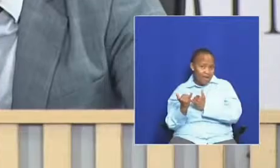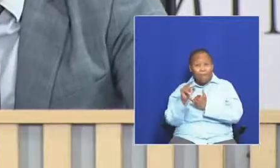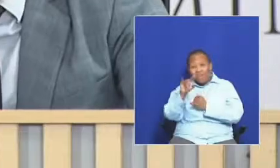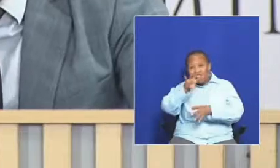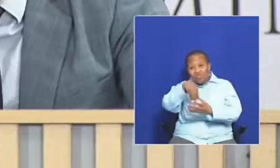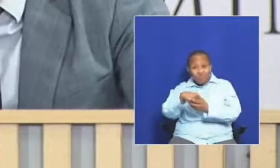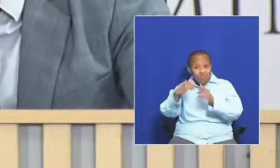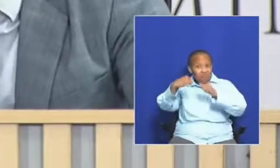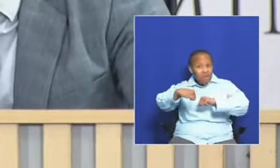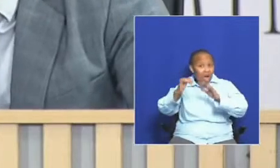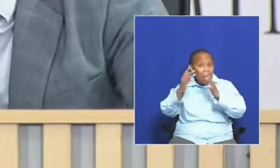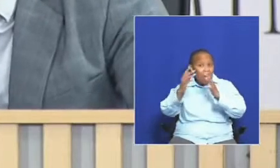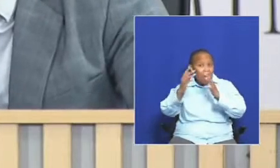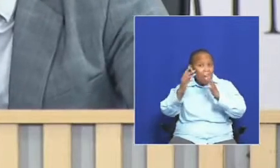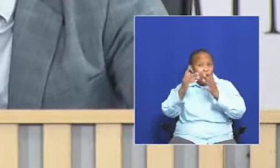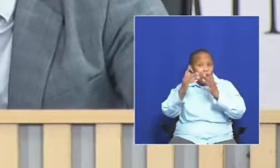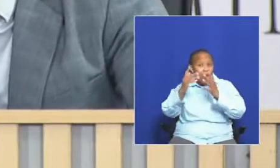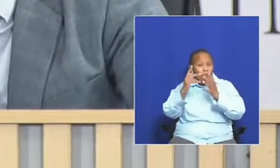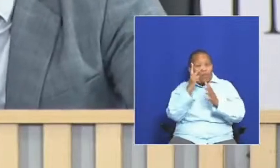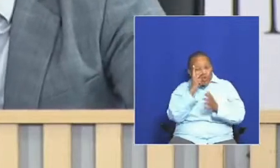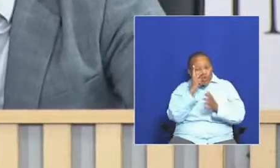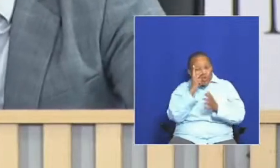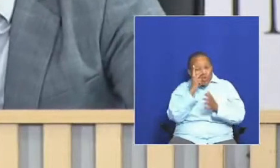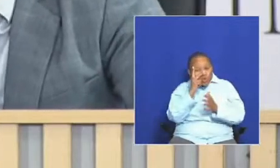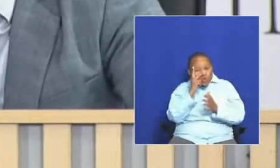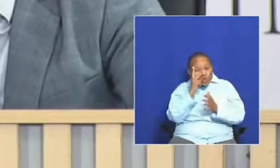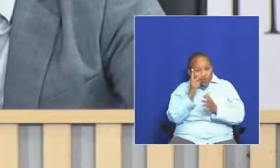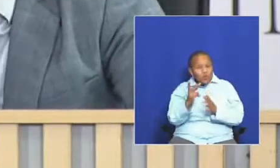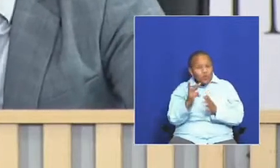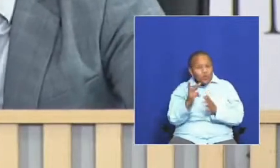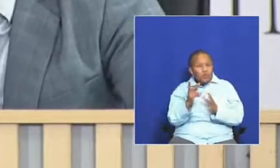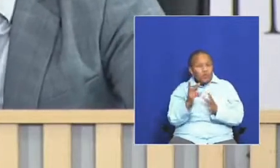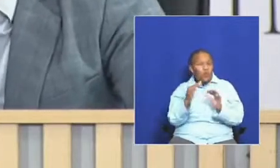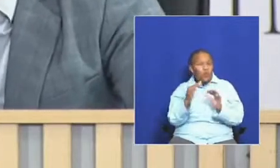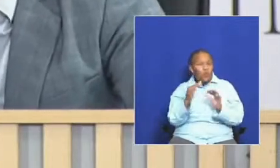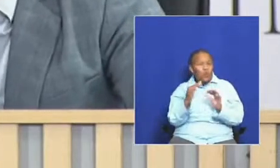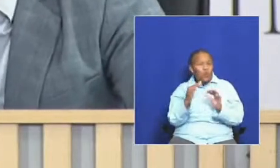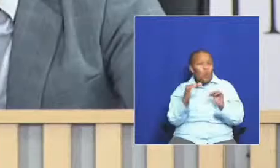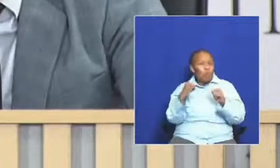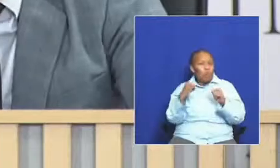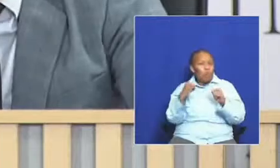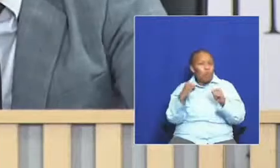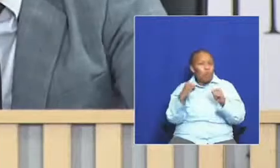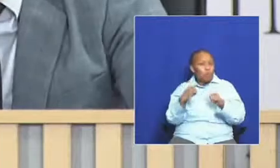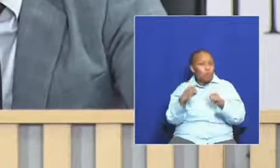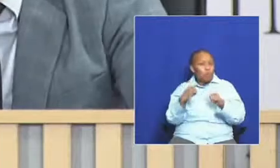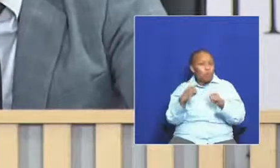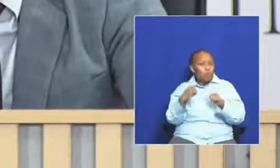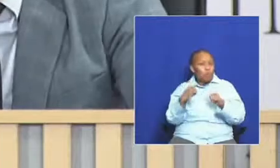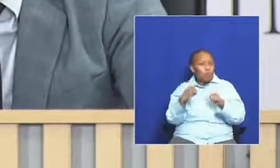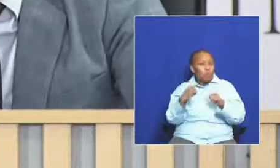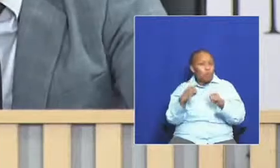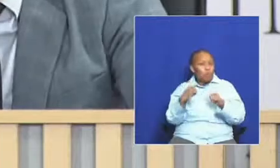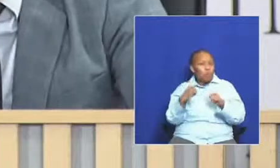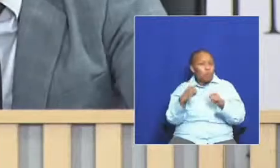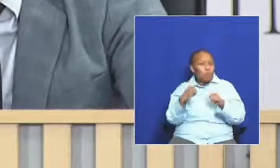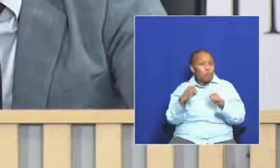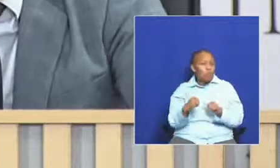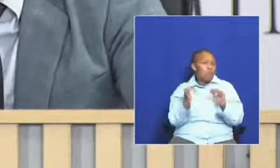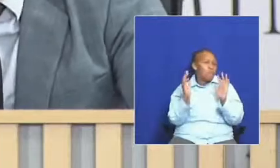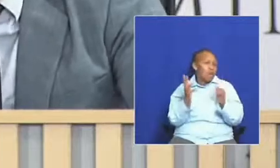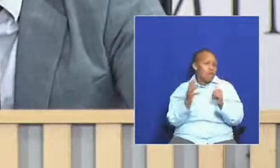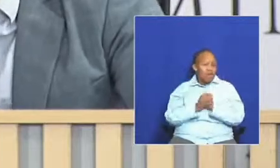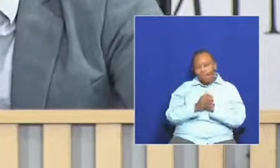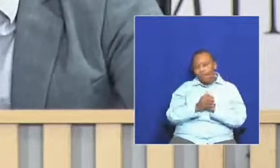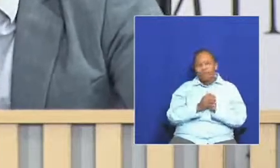the details of the aircraft, so I do not know why Mr. Msibi